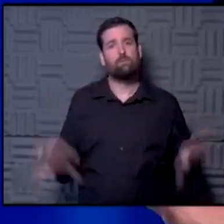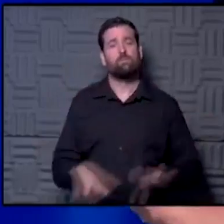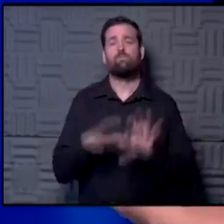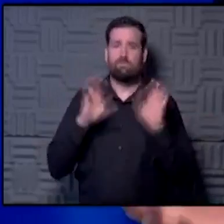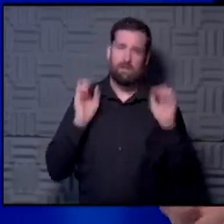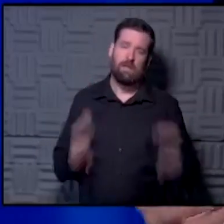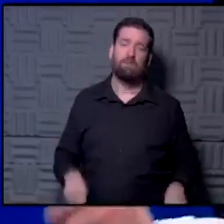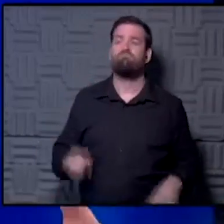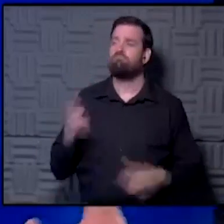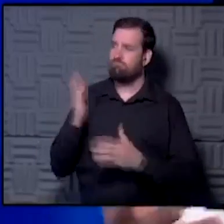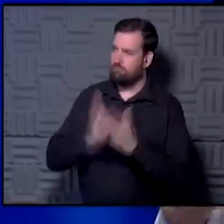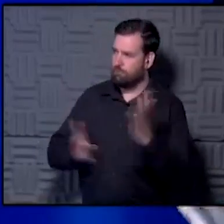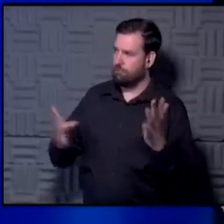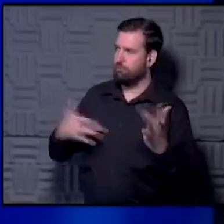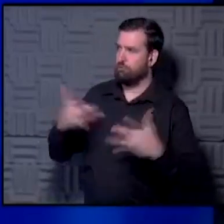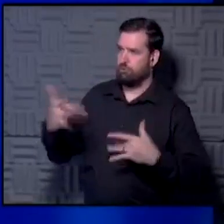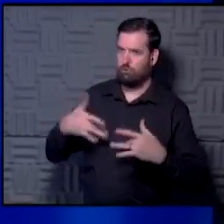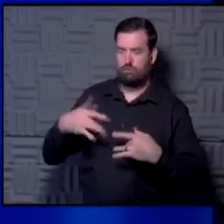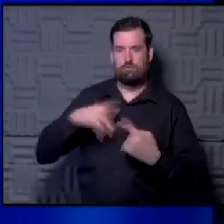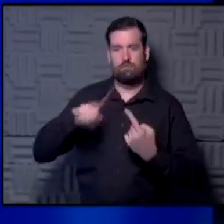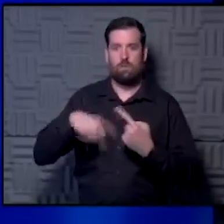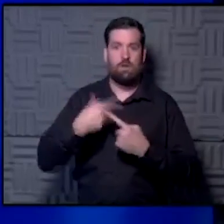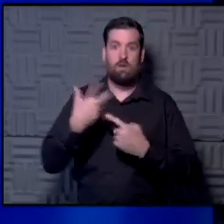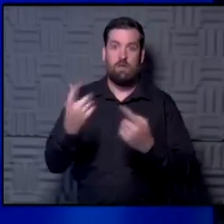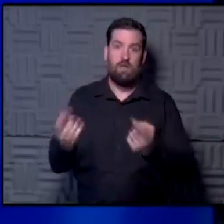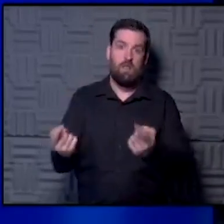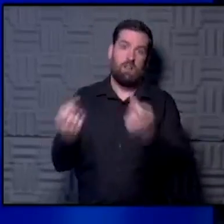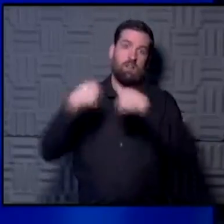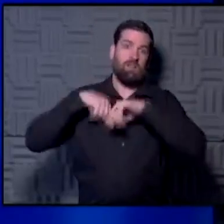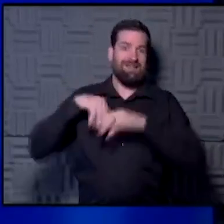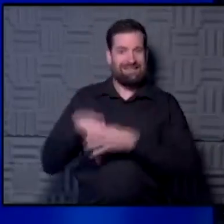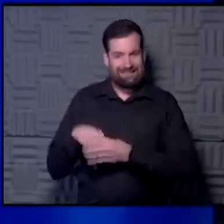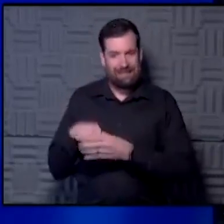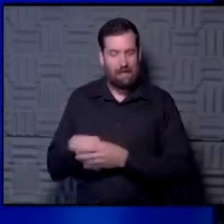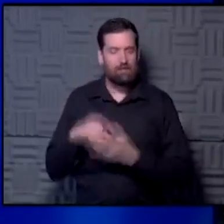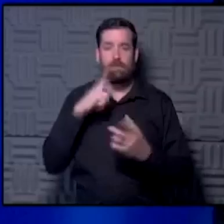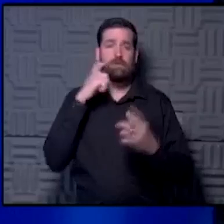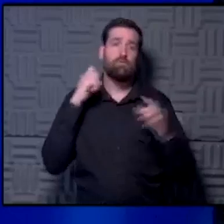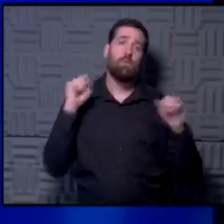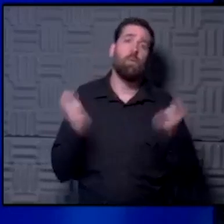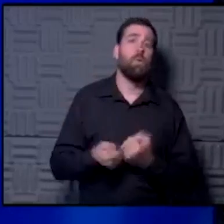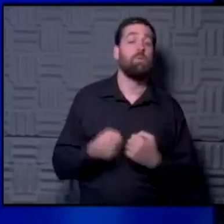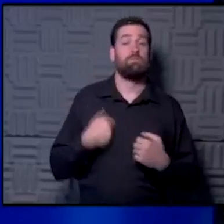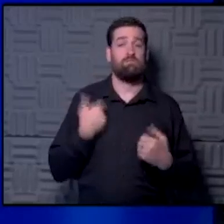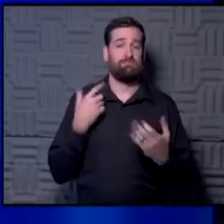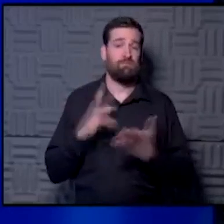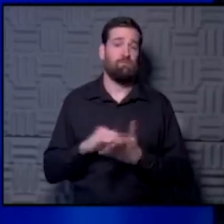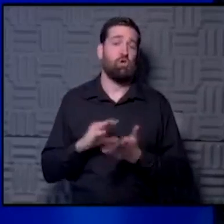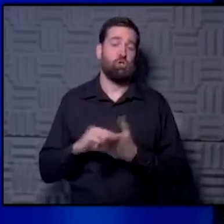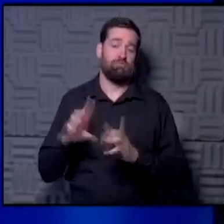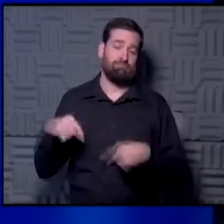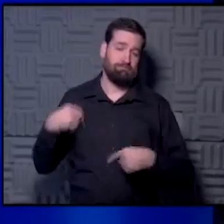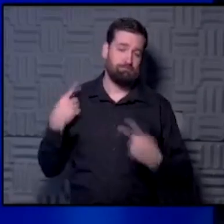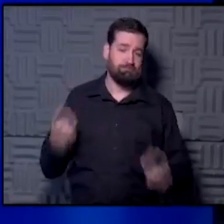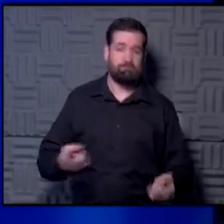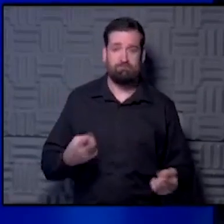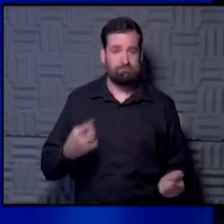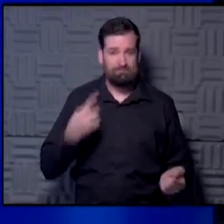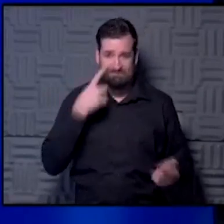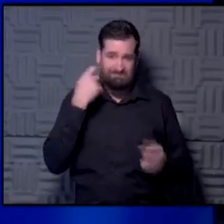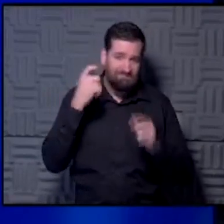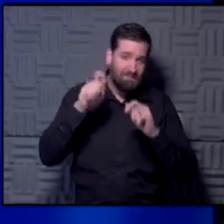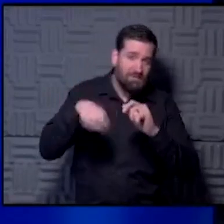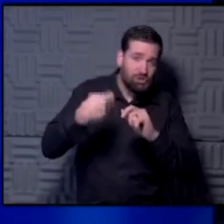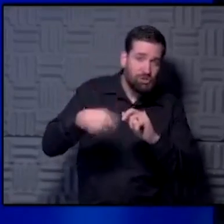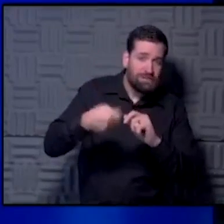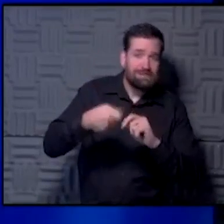little concern about what happens when we all come inside because we're cold. And one of the things I've learned over the years, whether it was because I was going fishing